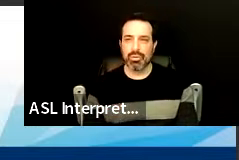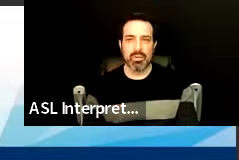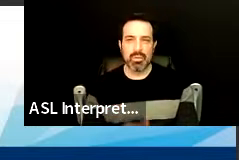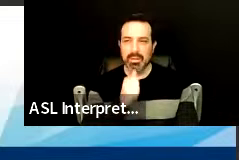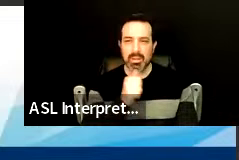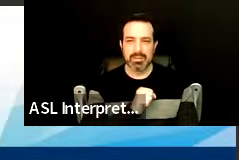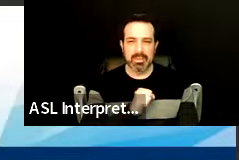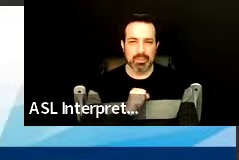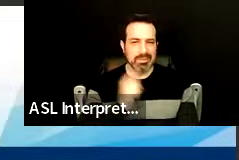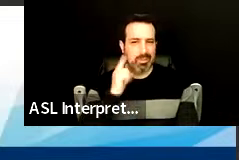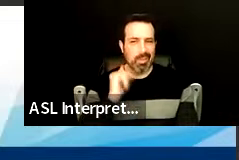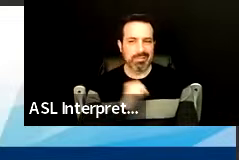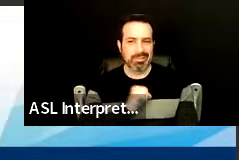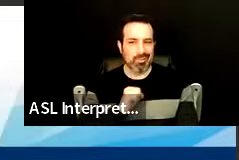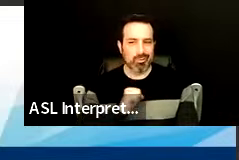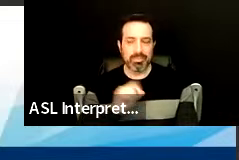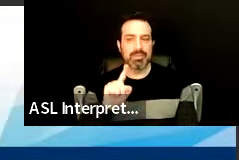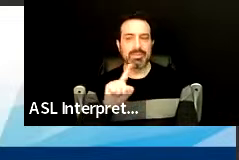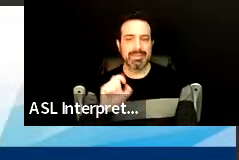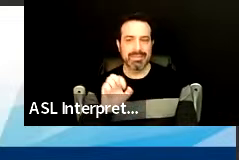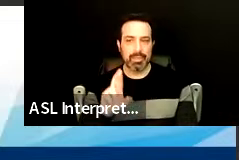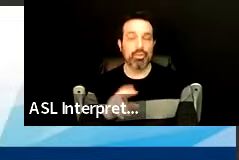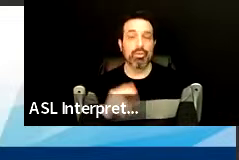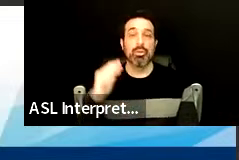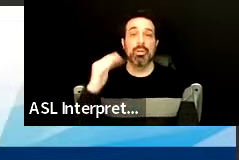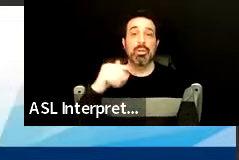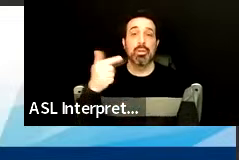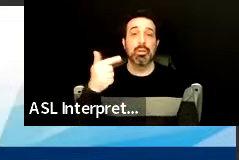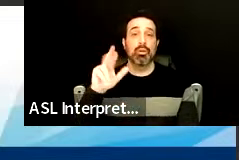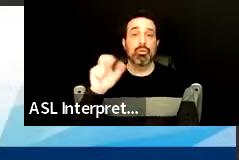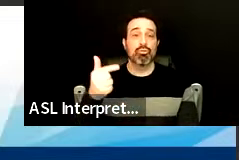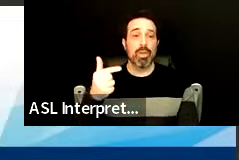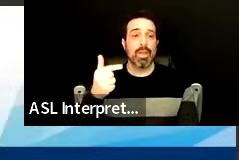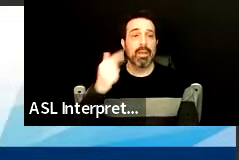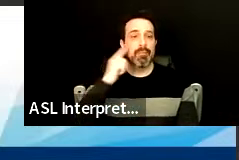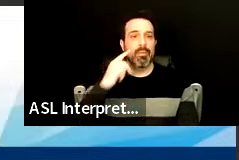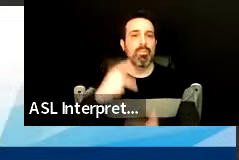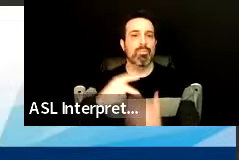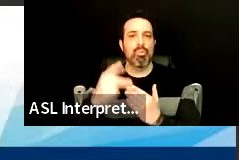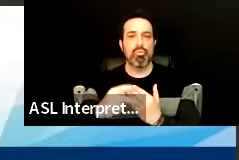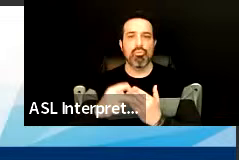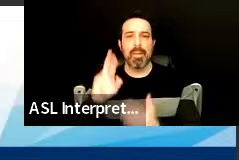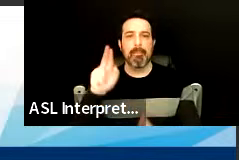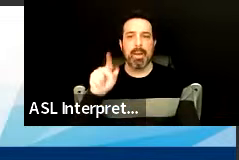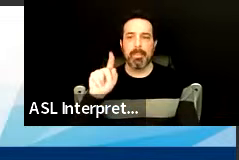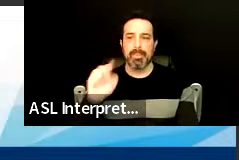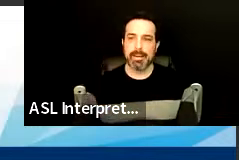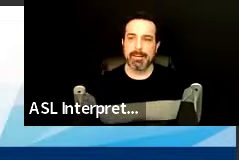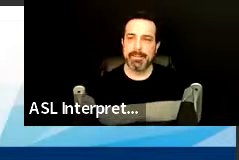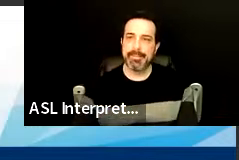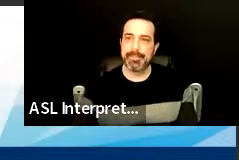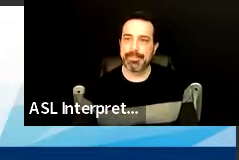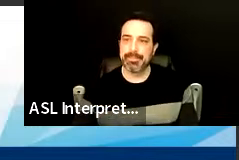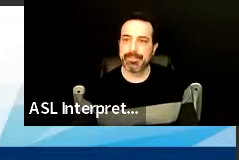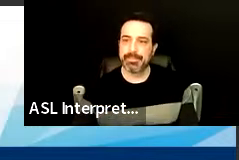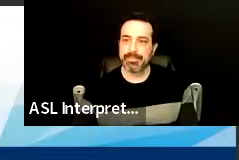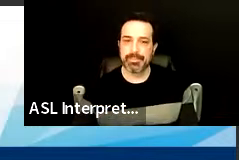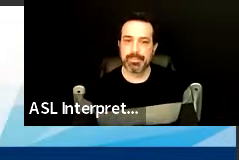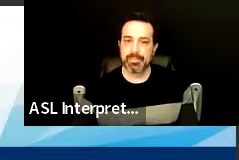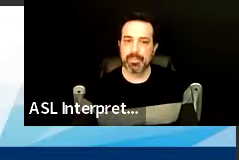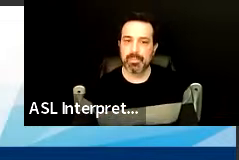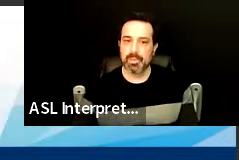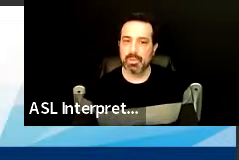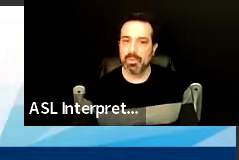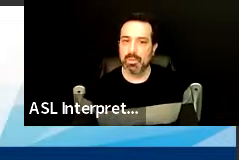All right, Greg, I'd like to hand it over to you for our program update. All right, thank you, Shannon. Can you hear me? We